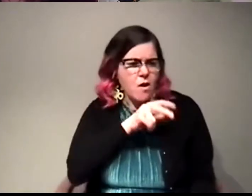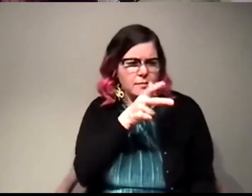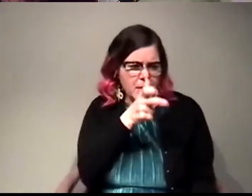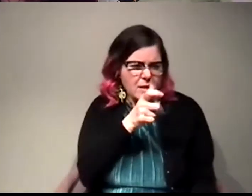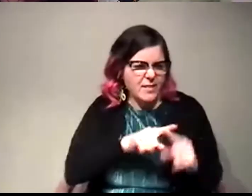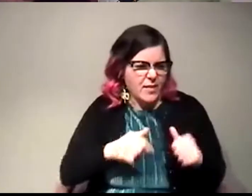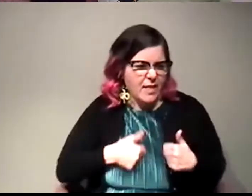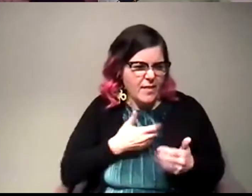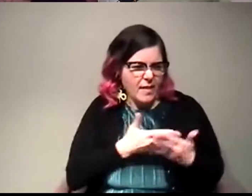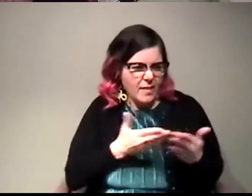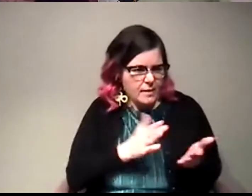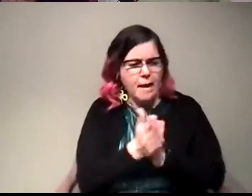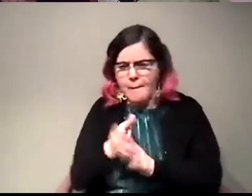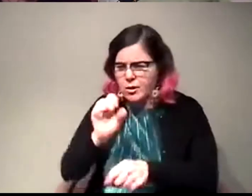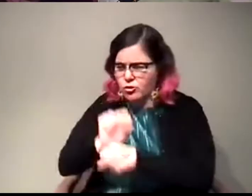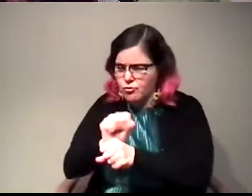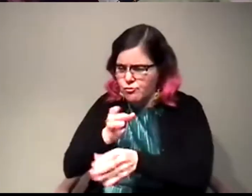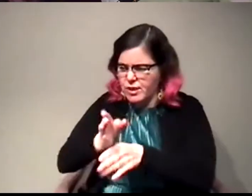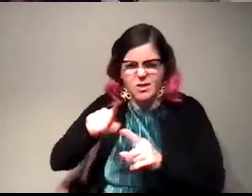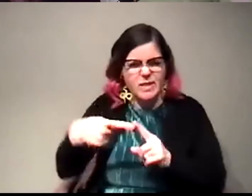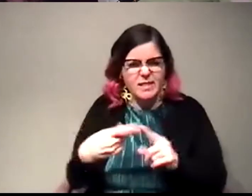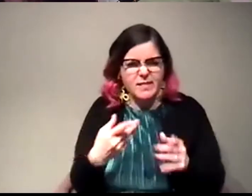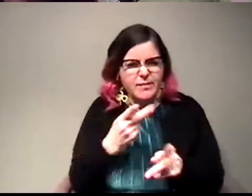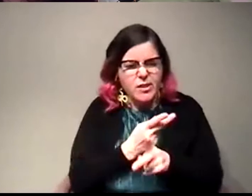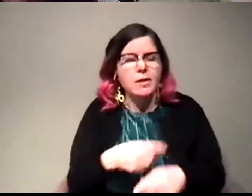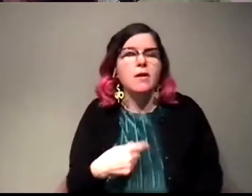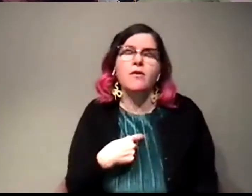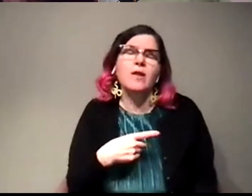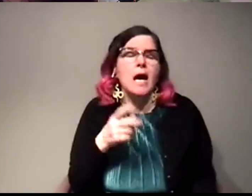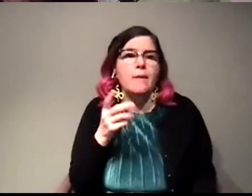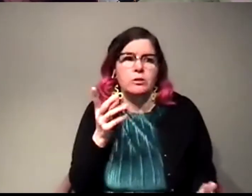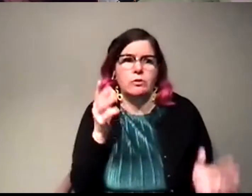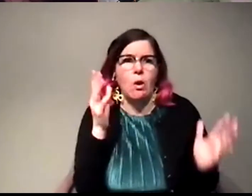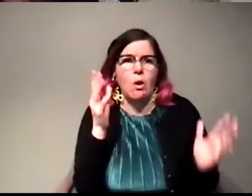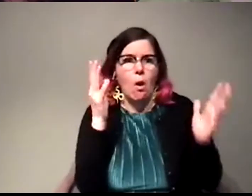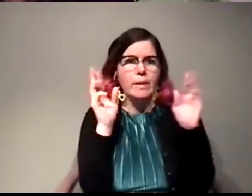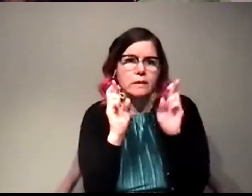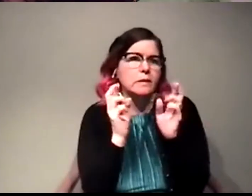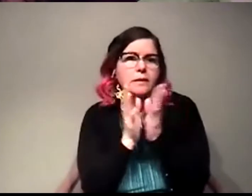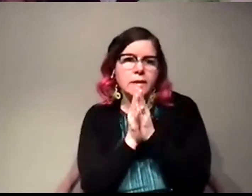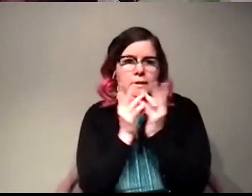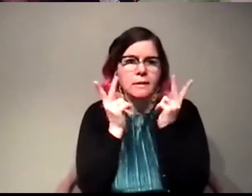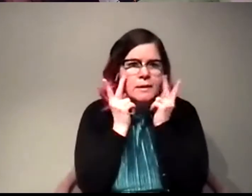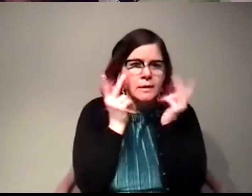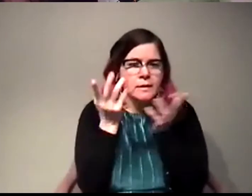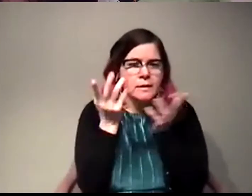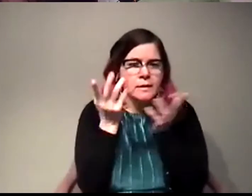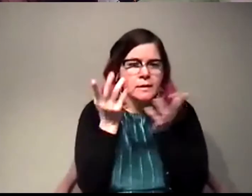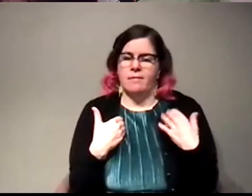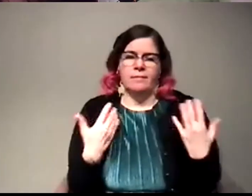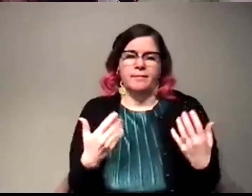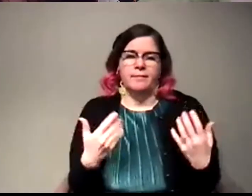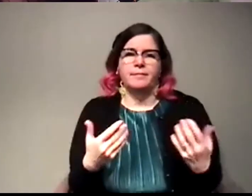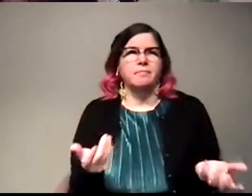career? I was sort of flying by the seat of my pants hoping I could. A very, very young age. I think this